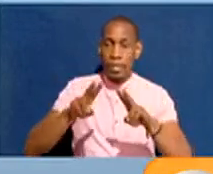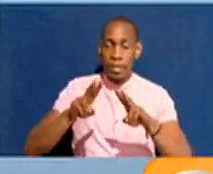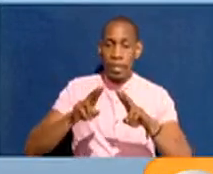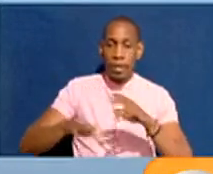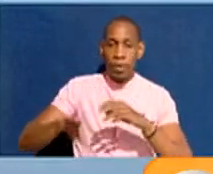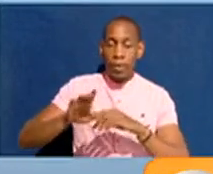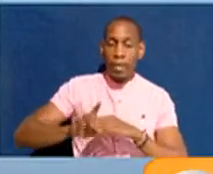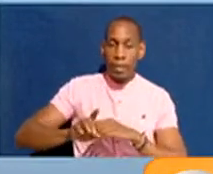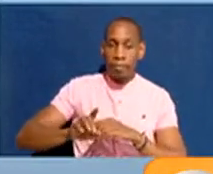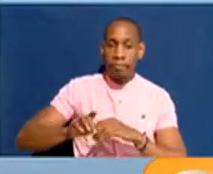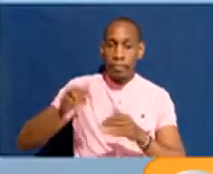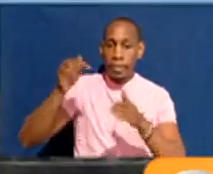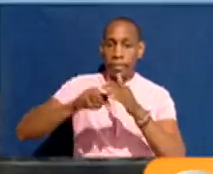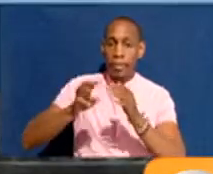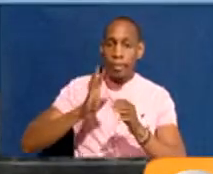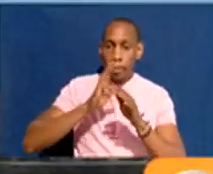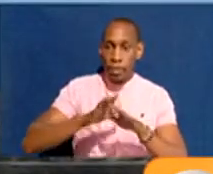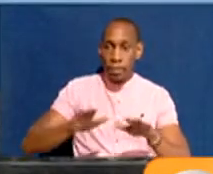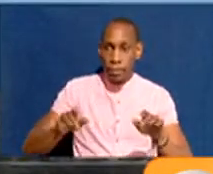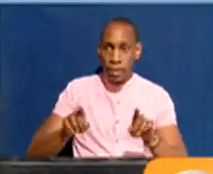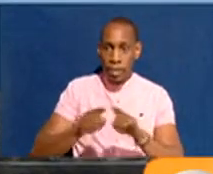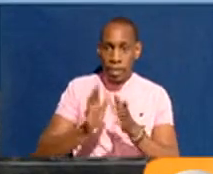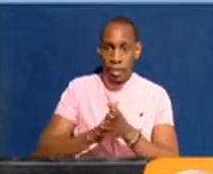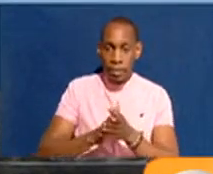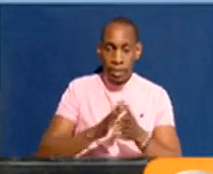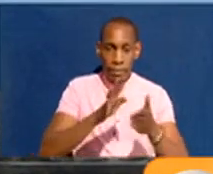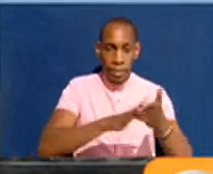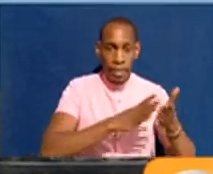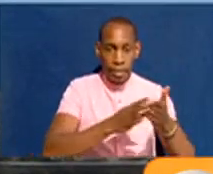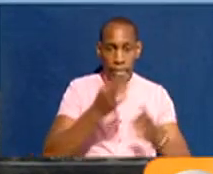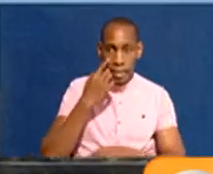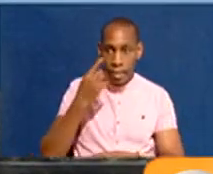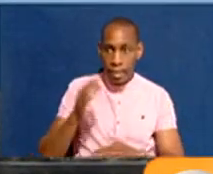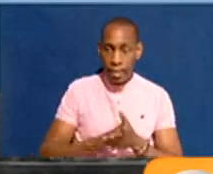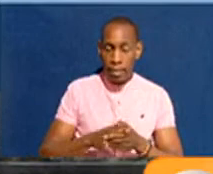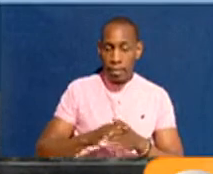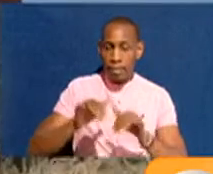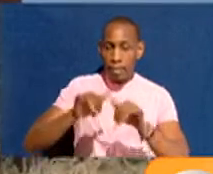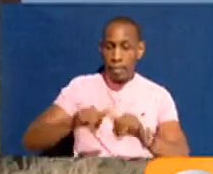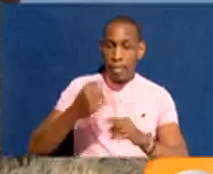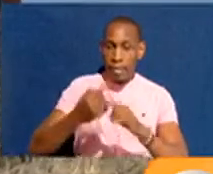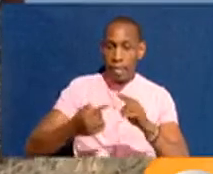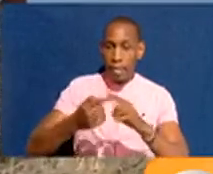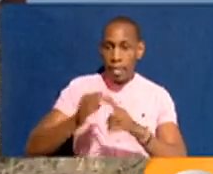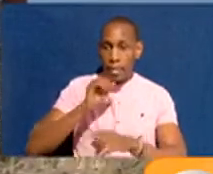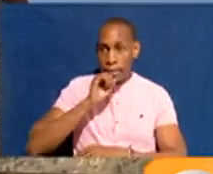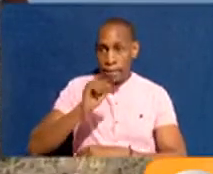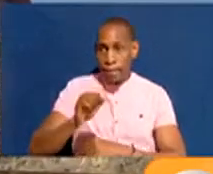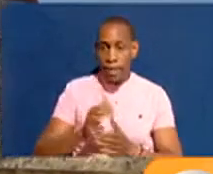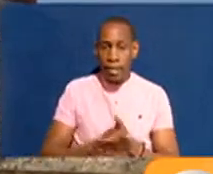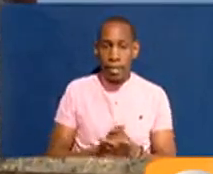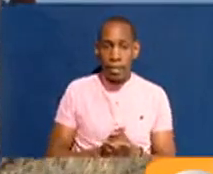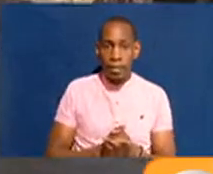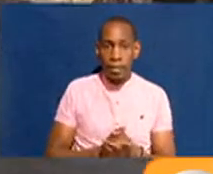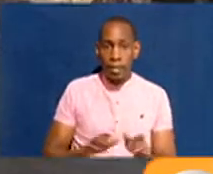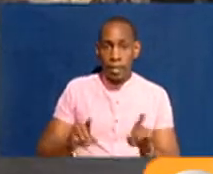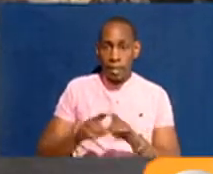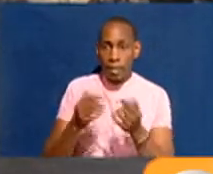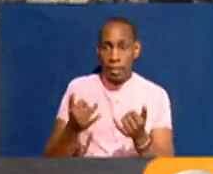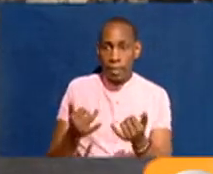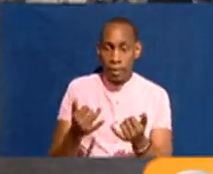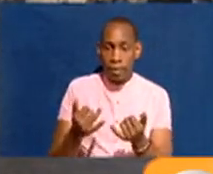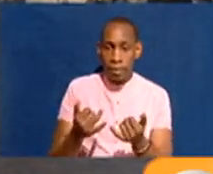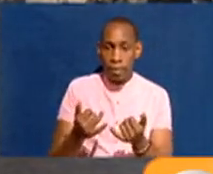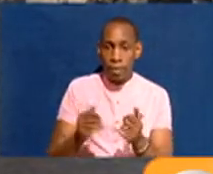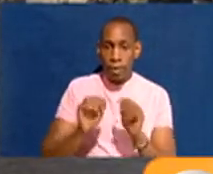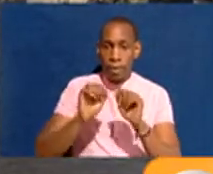high seas. The Vasco da Gama pillar, which has survived over 500 years of existence, is on